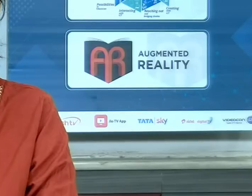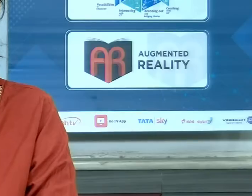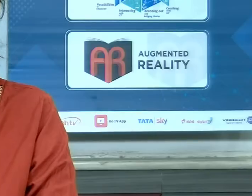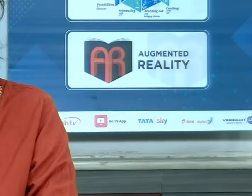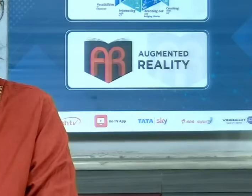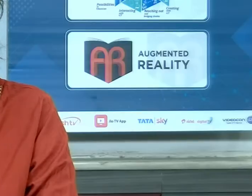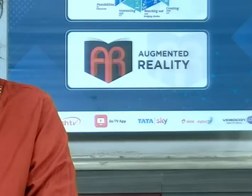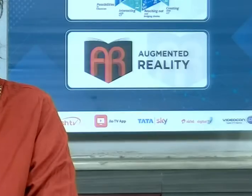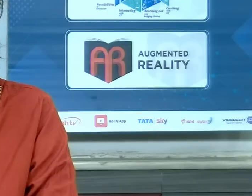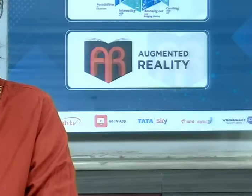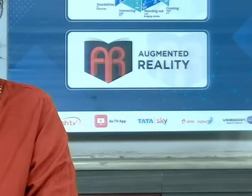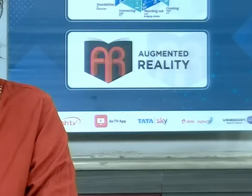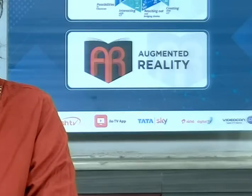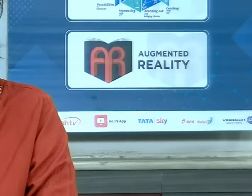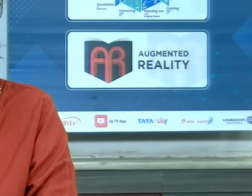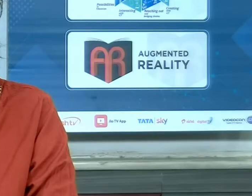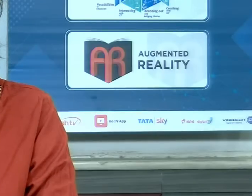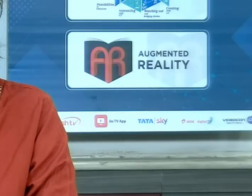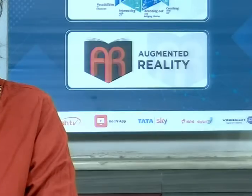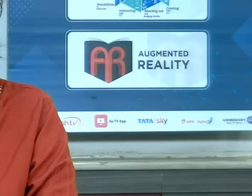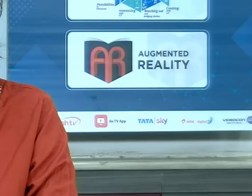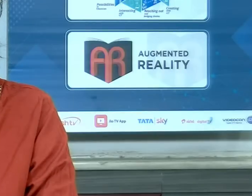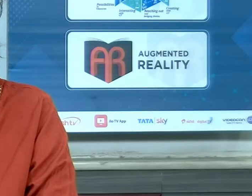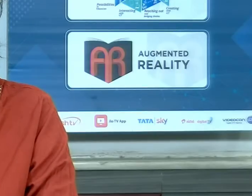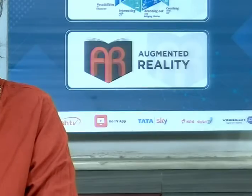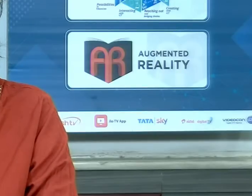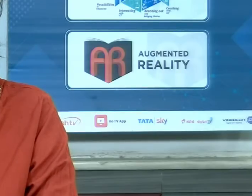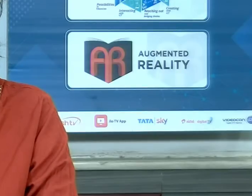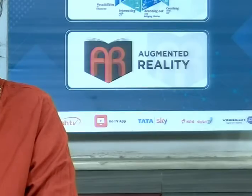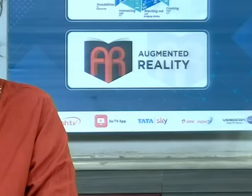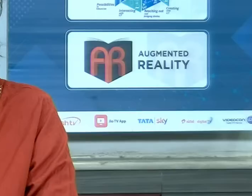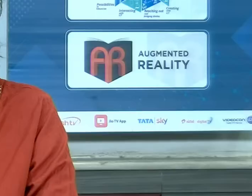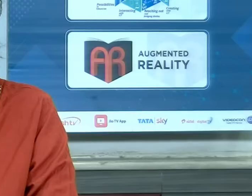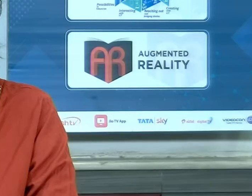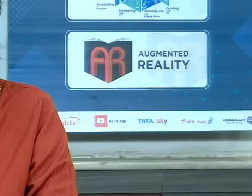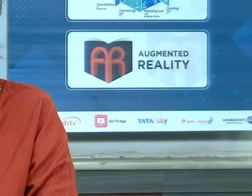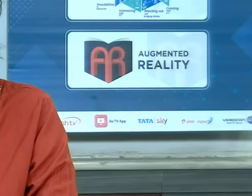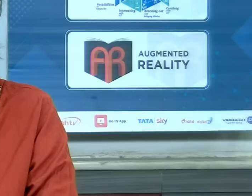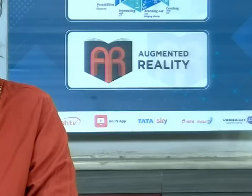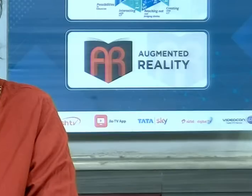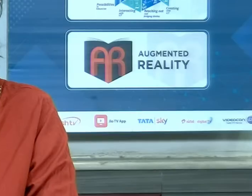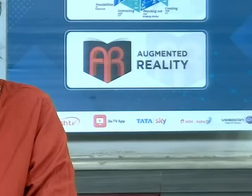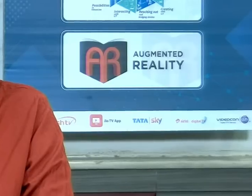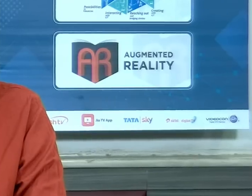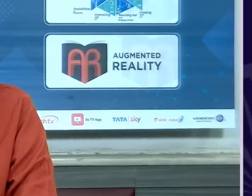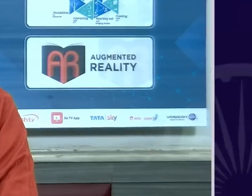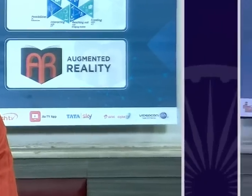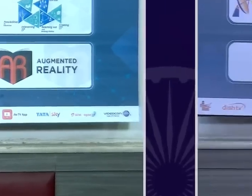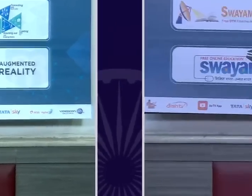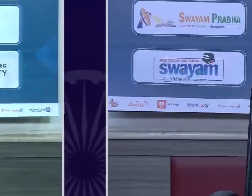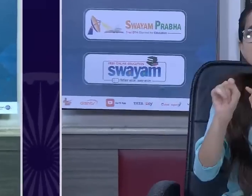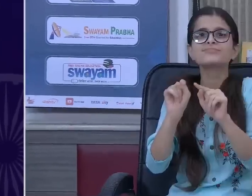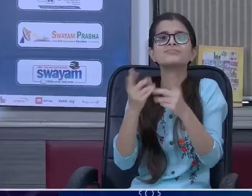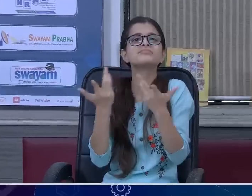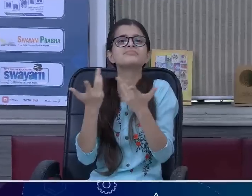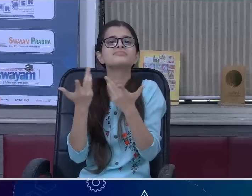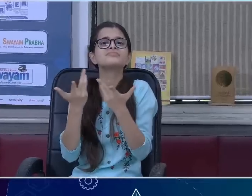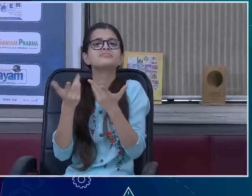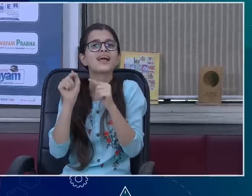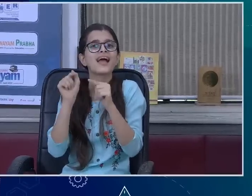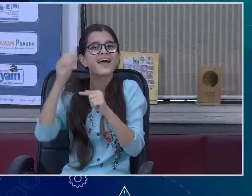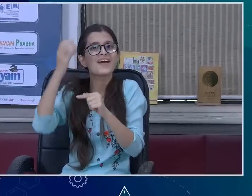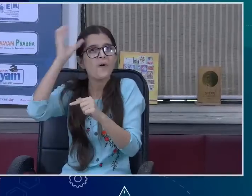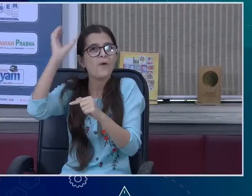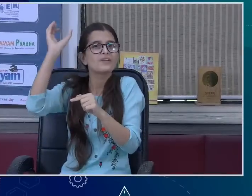Yes. Before that, I would like to just give an idea about what is the recent concept